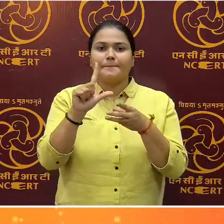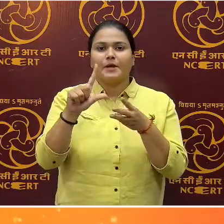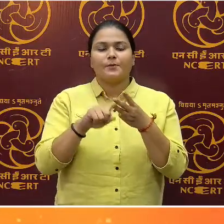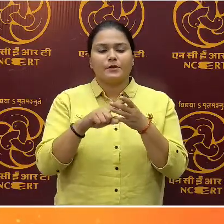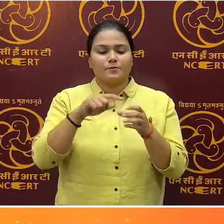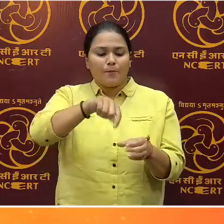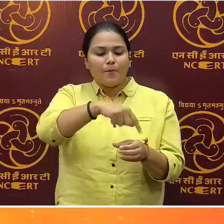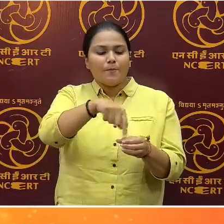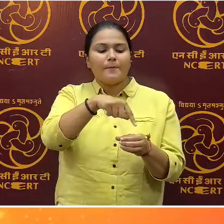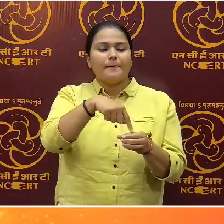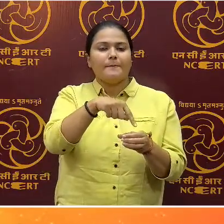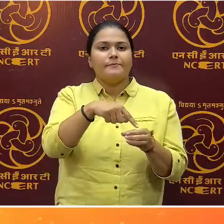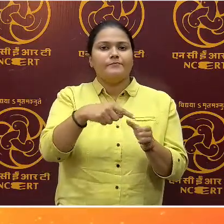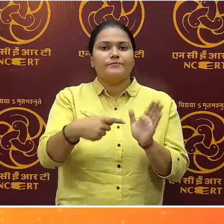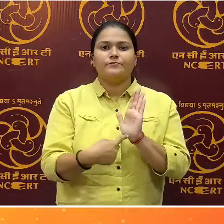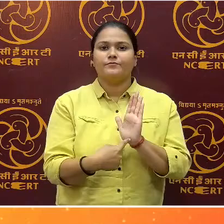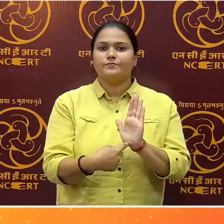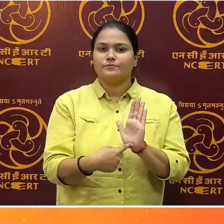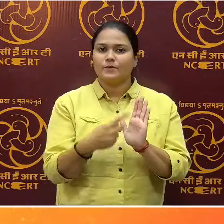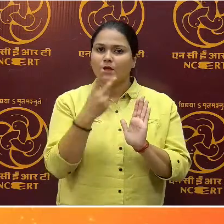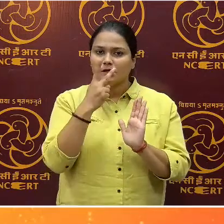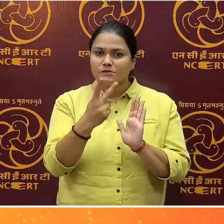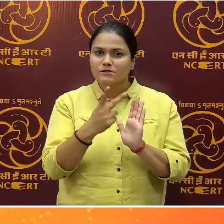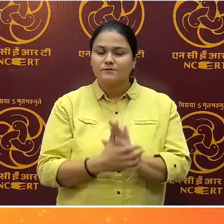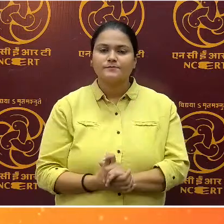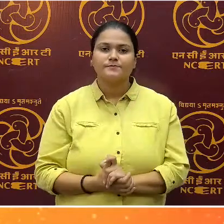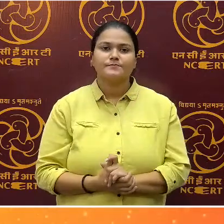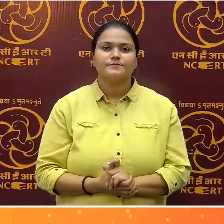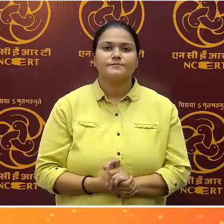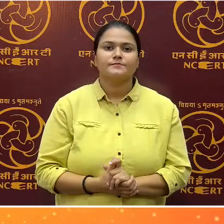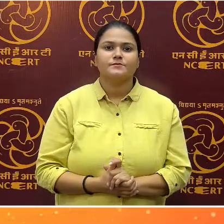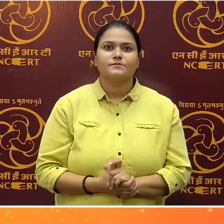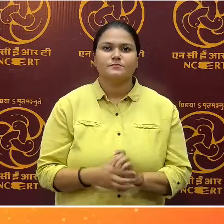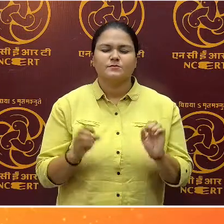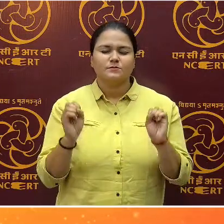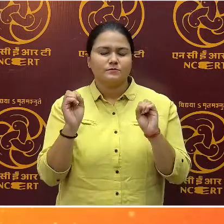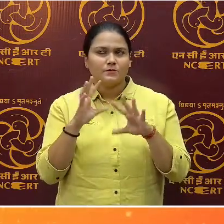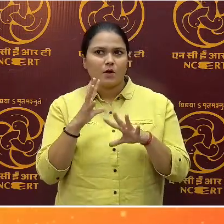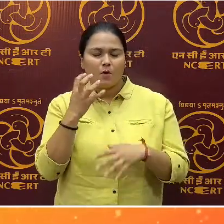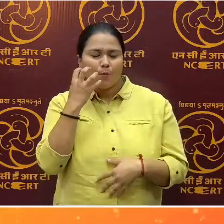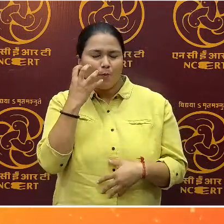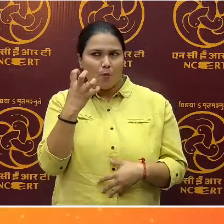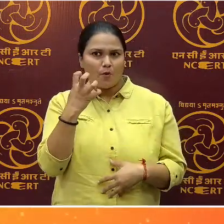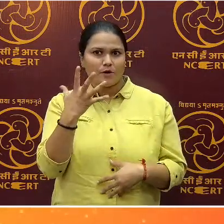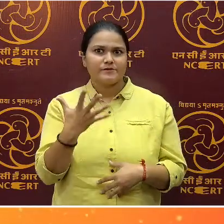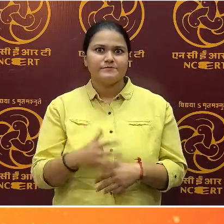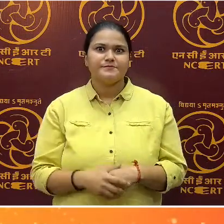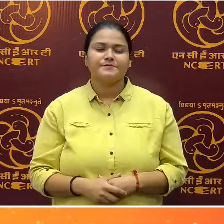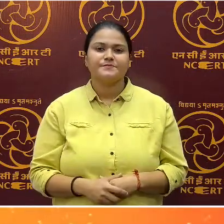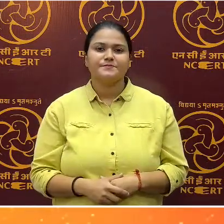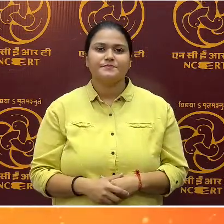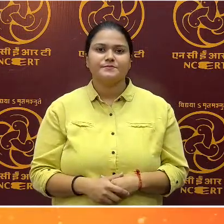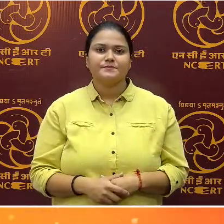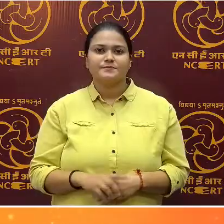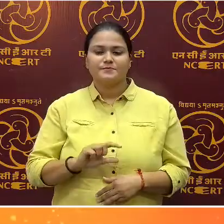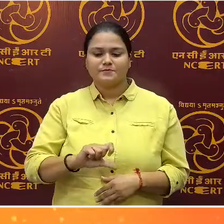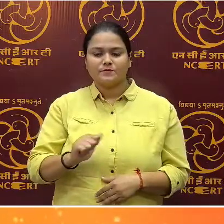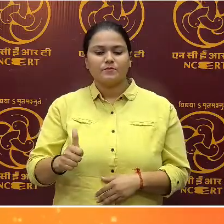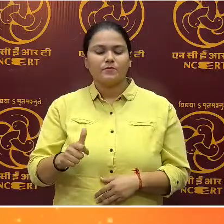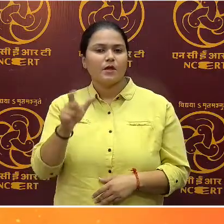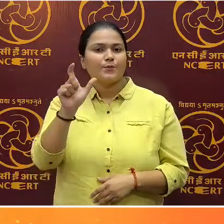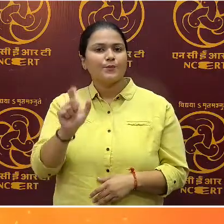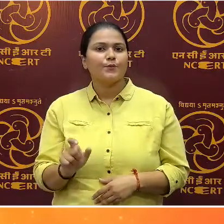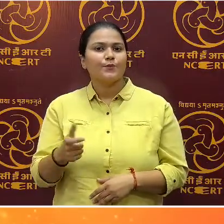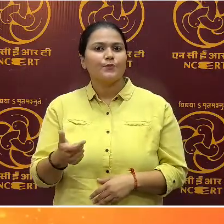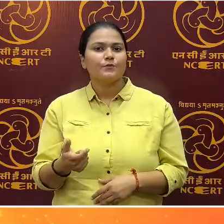dissolved, right. The color is visible. Yes, ma'am. It's very dark. Now the other case, what I am doing, I am just taking,